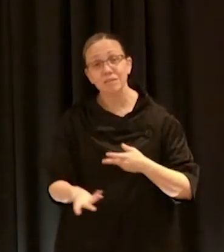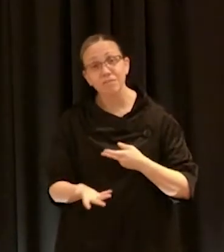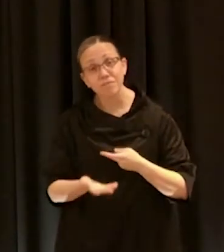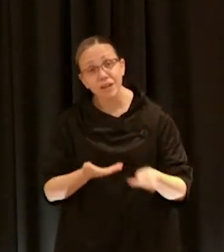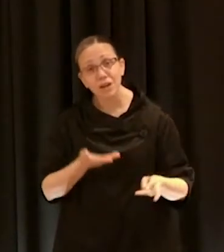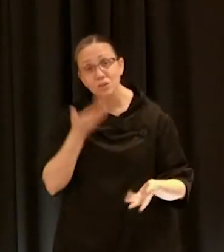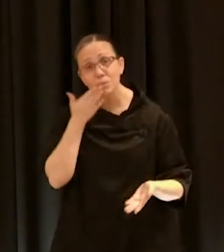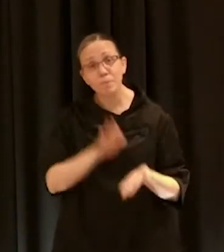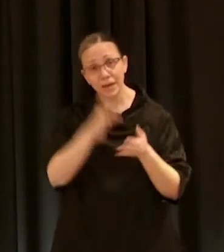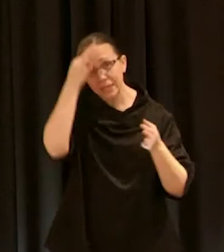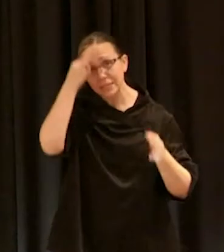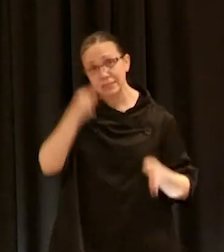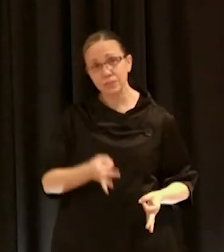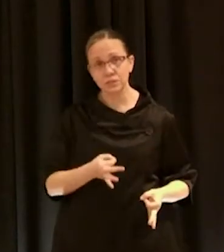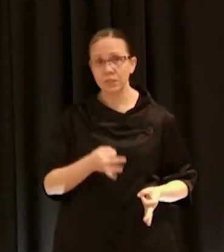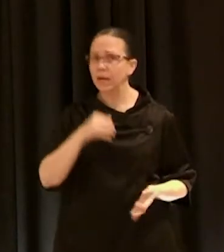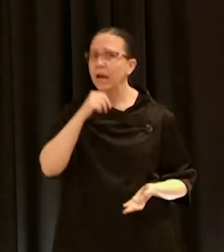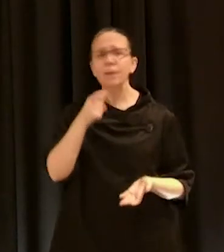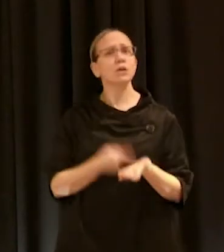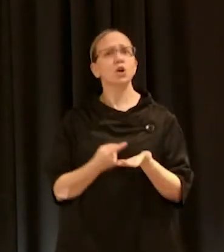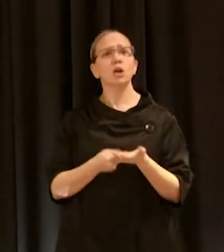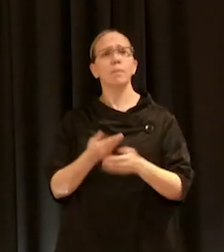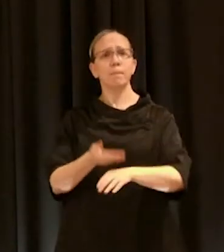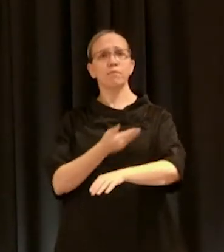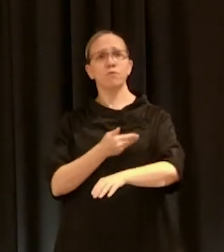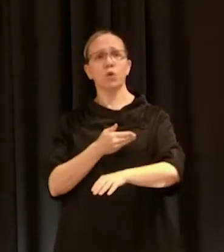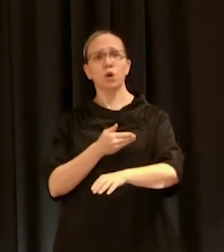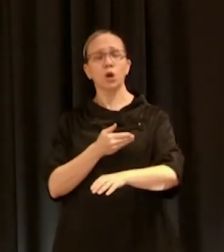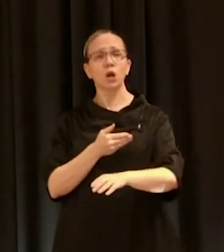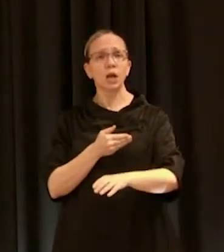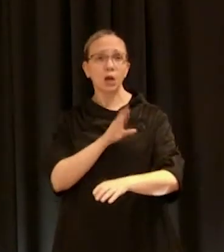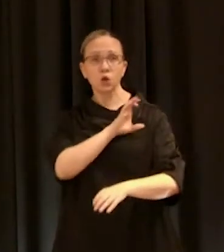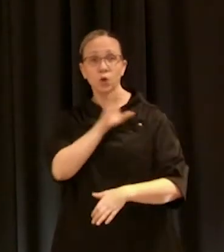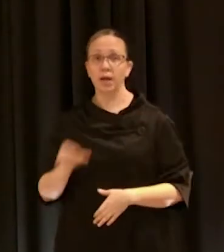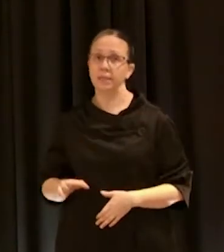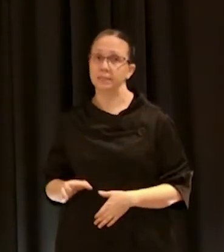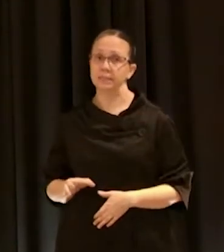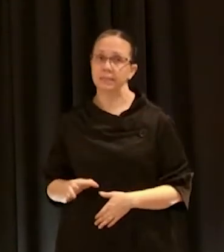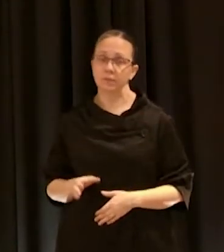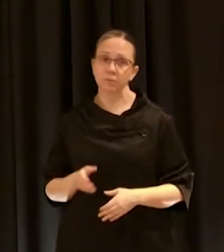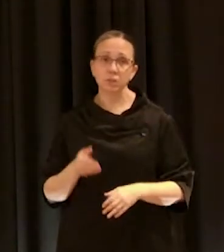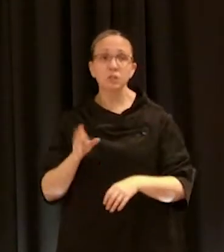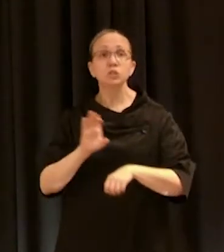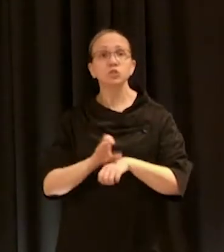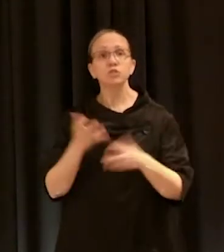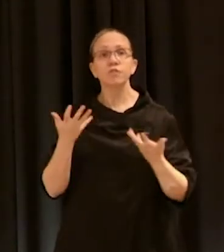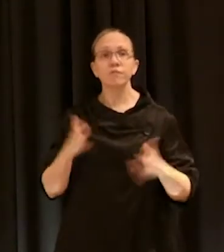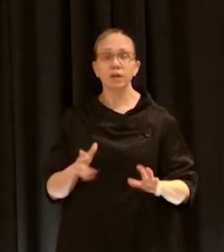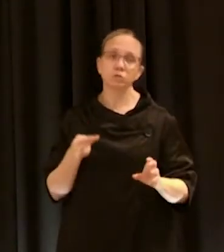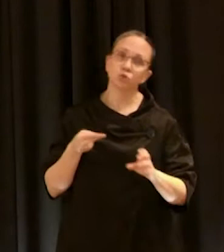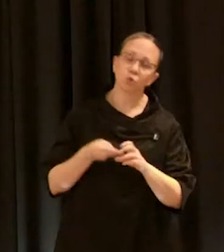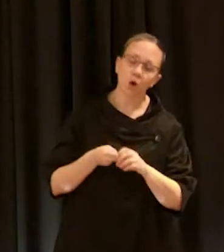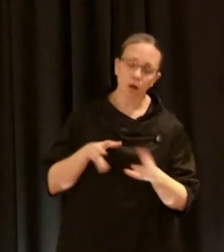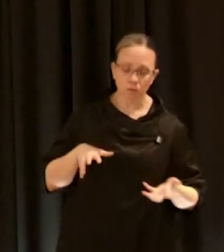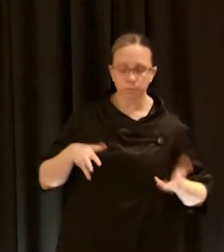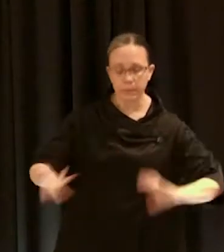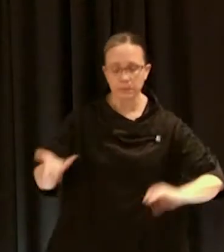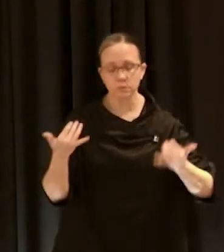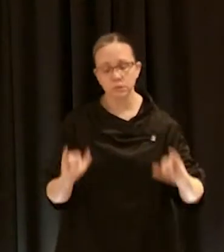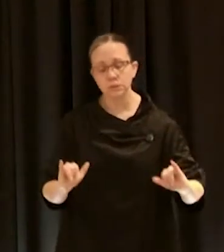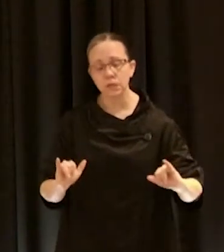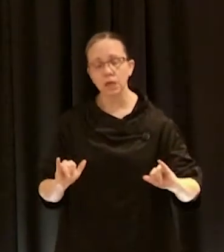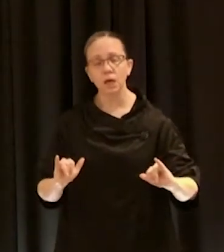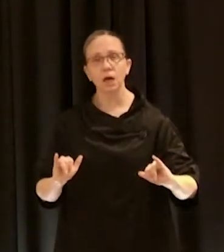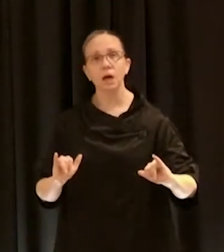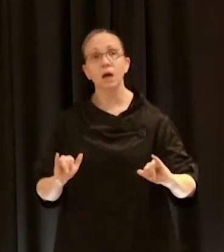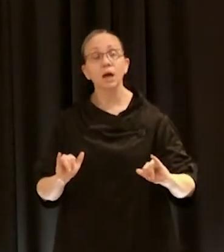of the baptism, again, I'm not talking about pre-Calvary. I'm talking about after we got in the church and we still messed up and we still did things we didn't want to